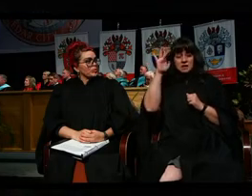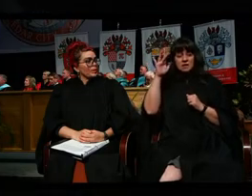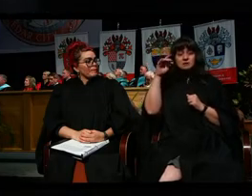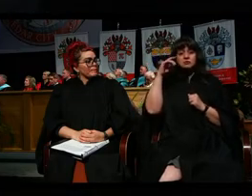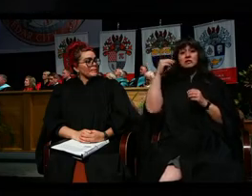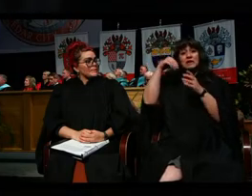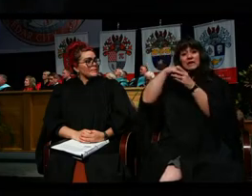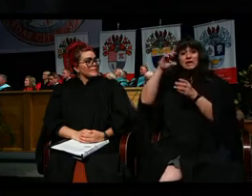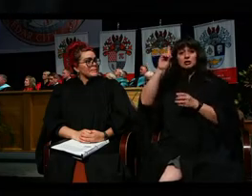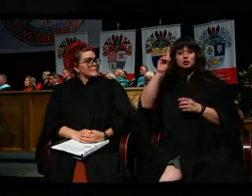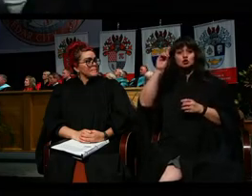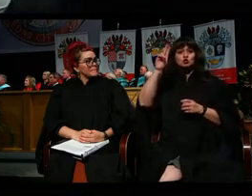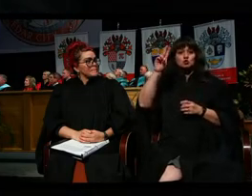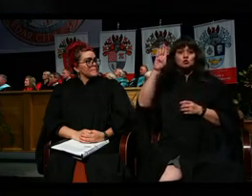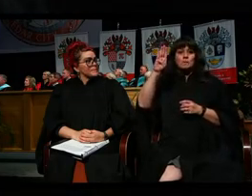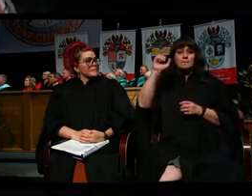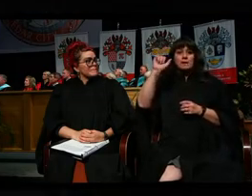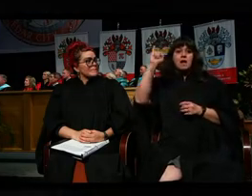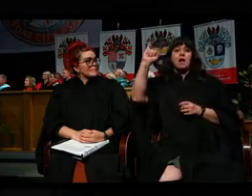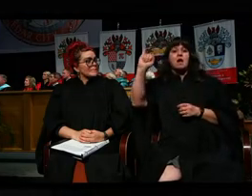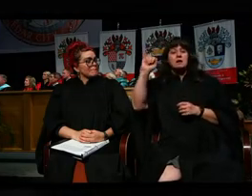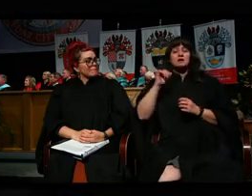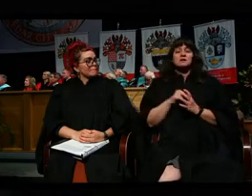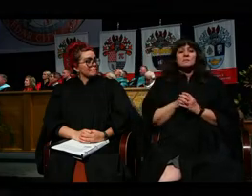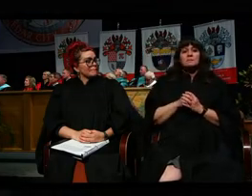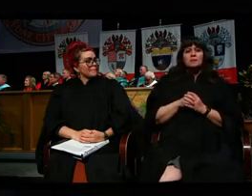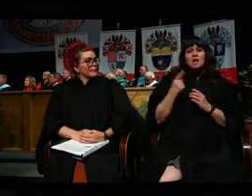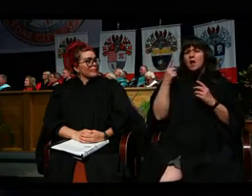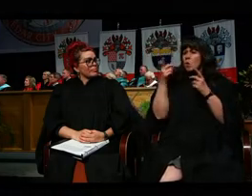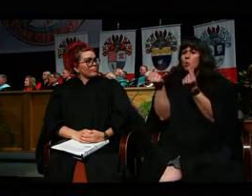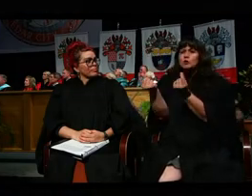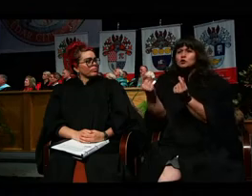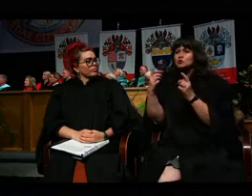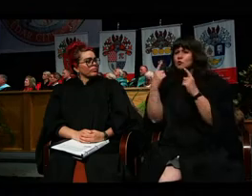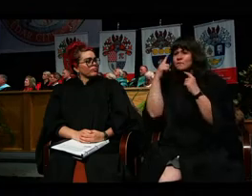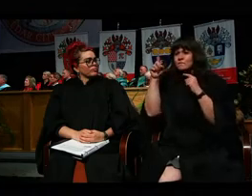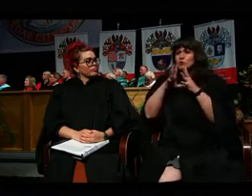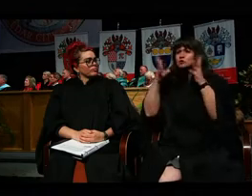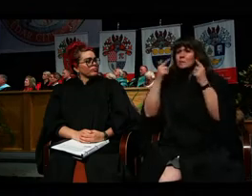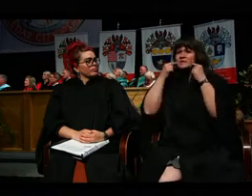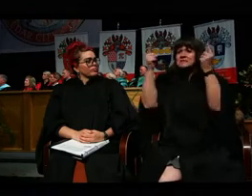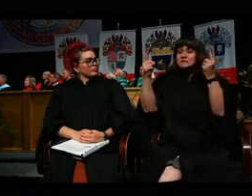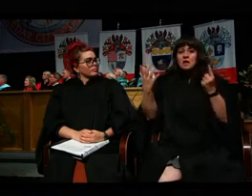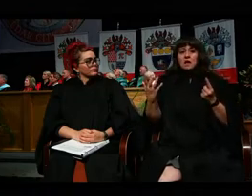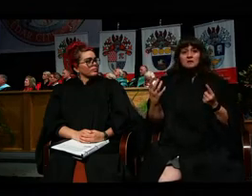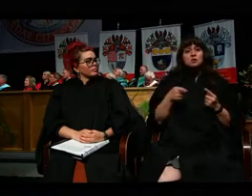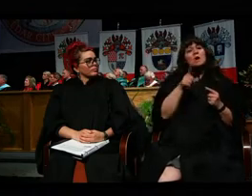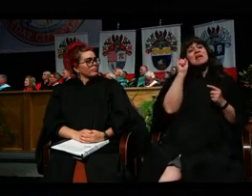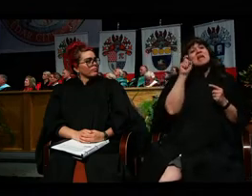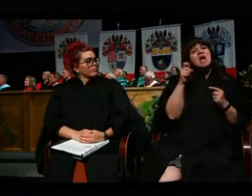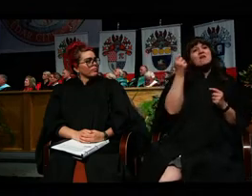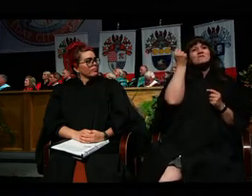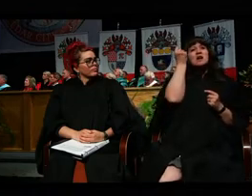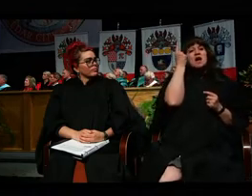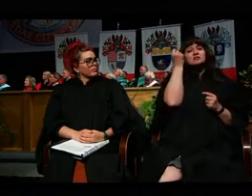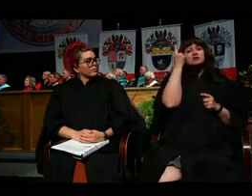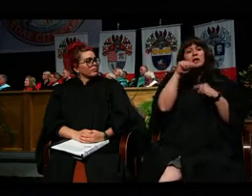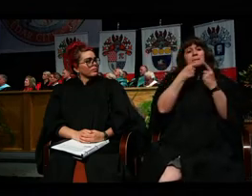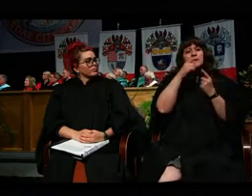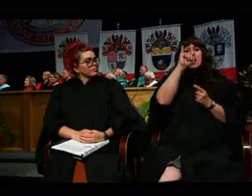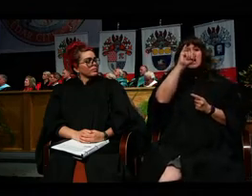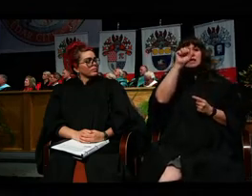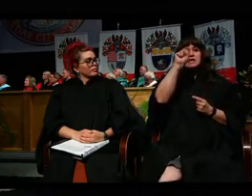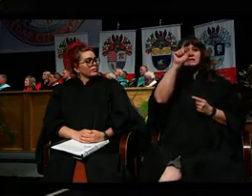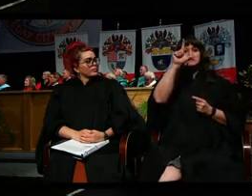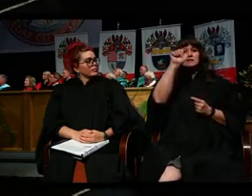I was trying to figure out what they were doing and how they were having so much success. And he said, you have to understand something about Islam and you have to understand something about the Middle